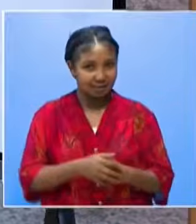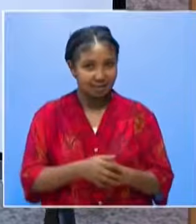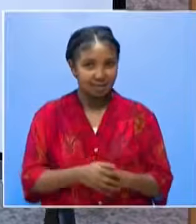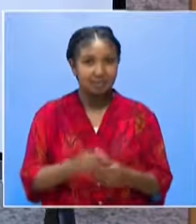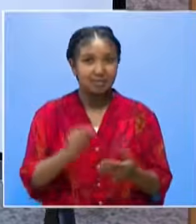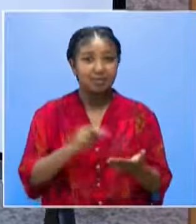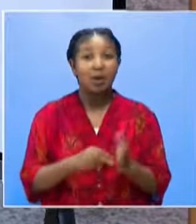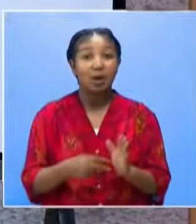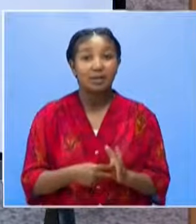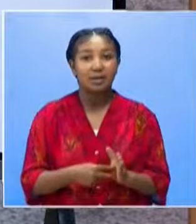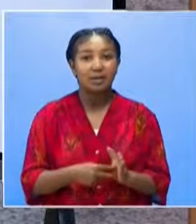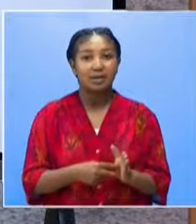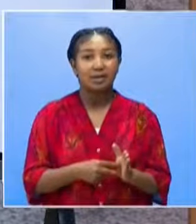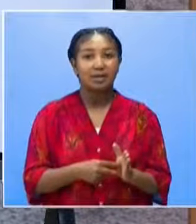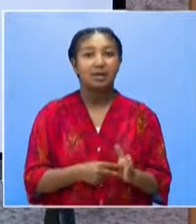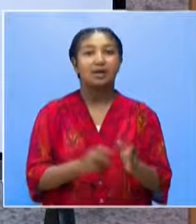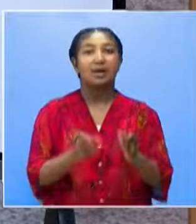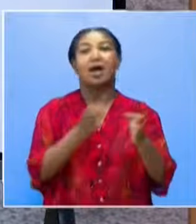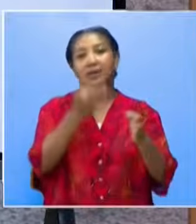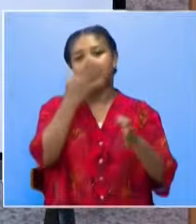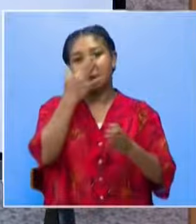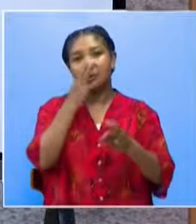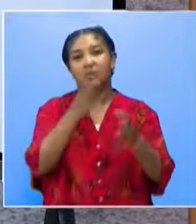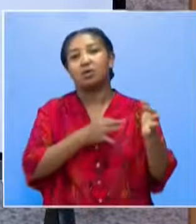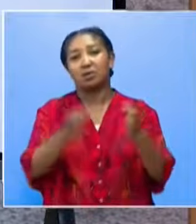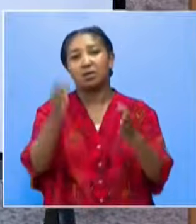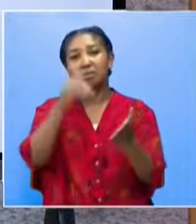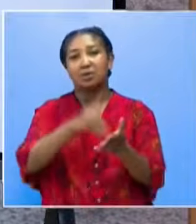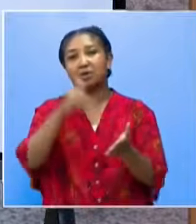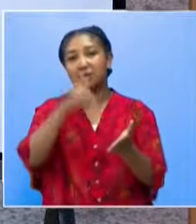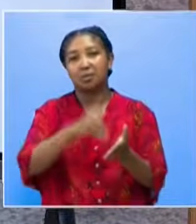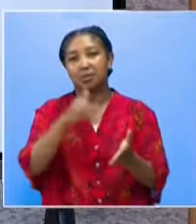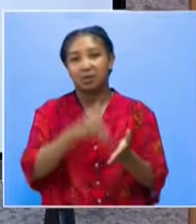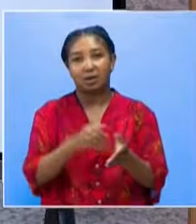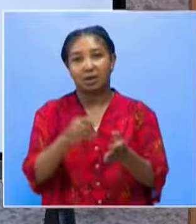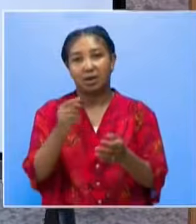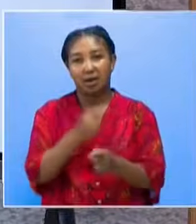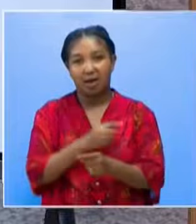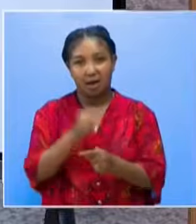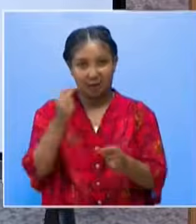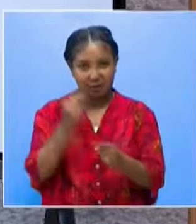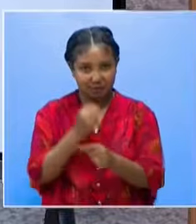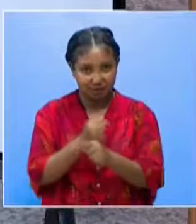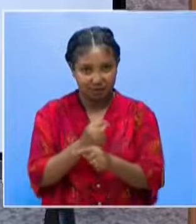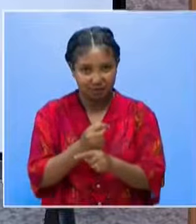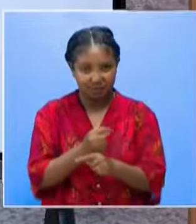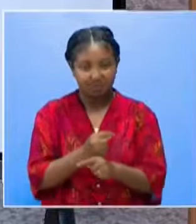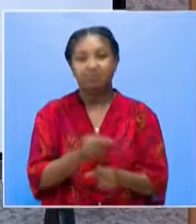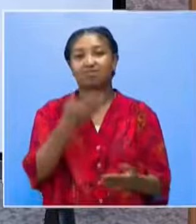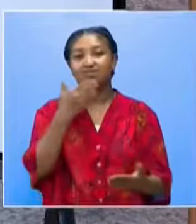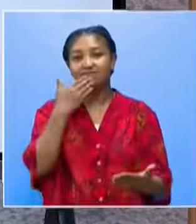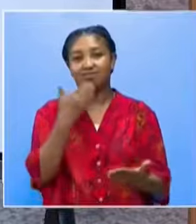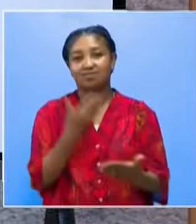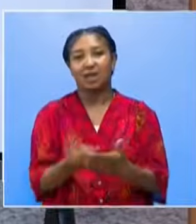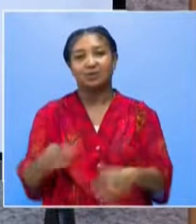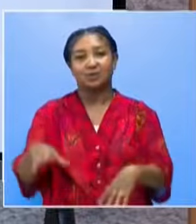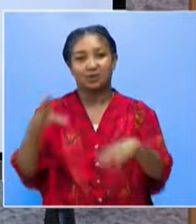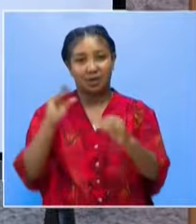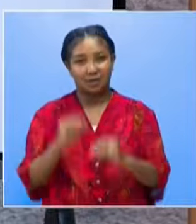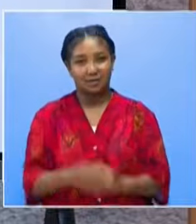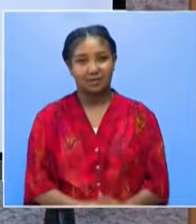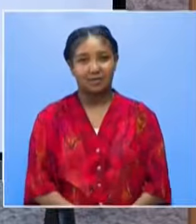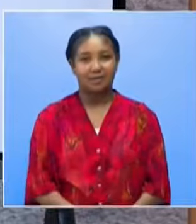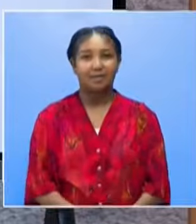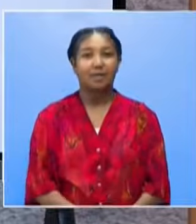This is what? The experience, repeated experience. Is it clear? Nice students.